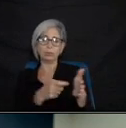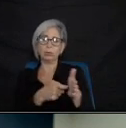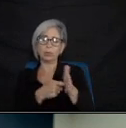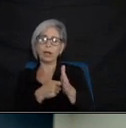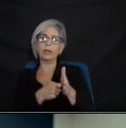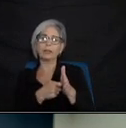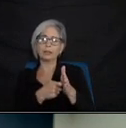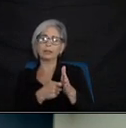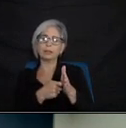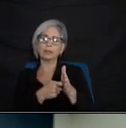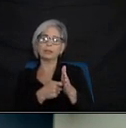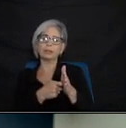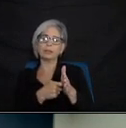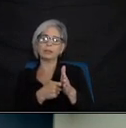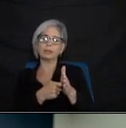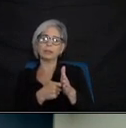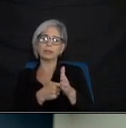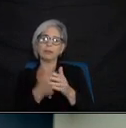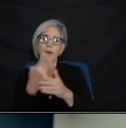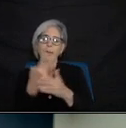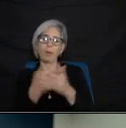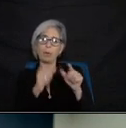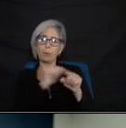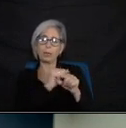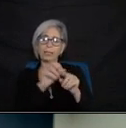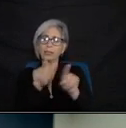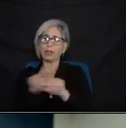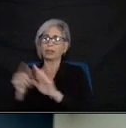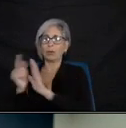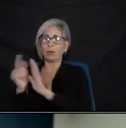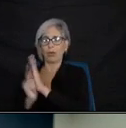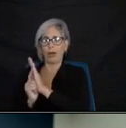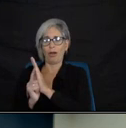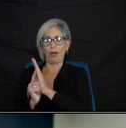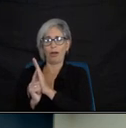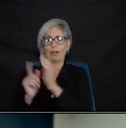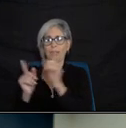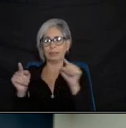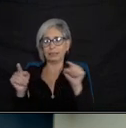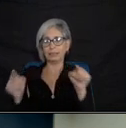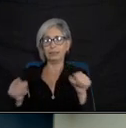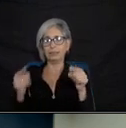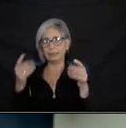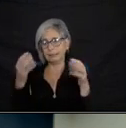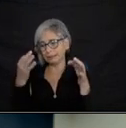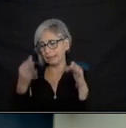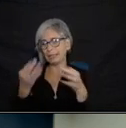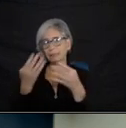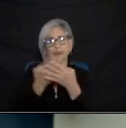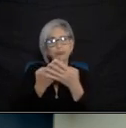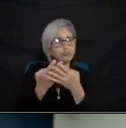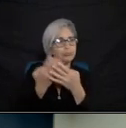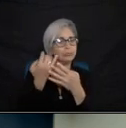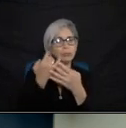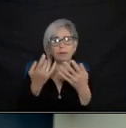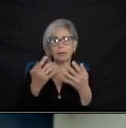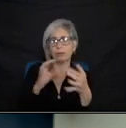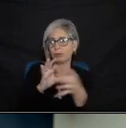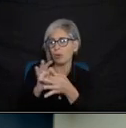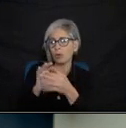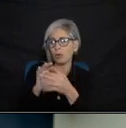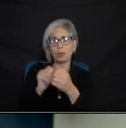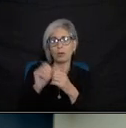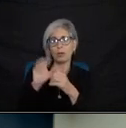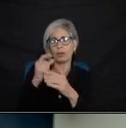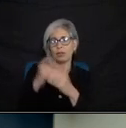as a matter of both practice and law. He exercises his discretion that it is in accordance with Chapter 2